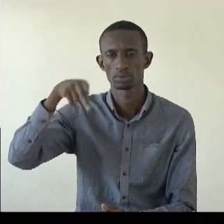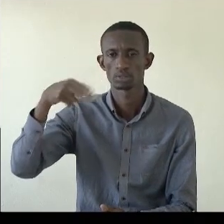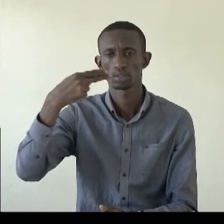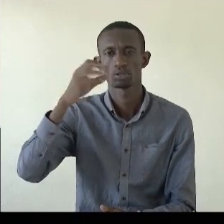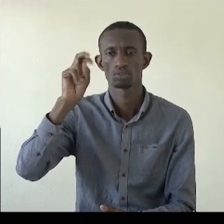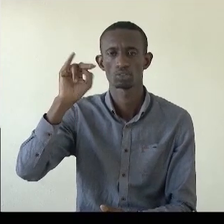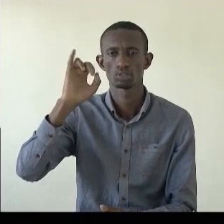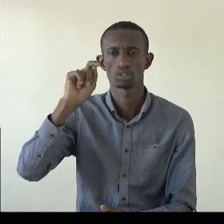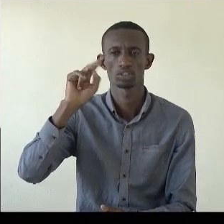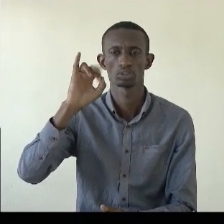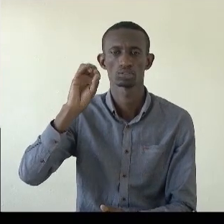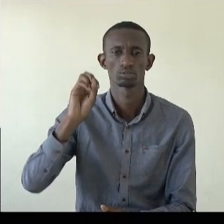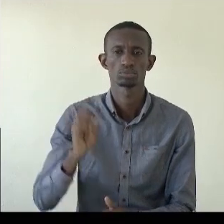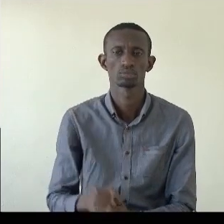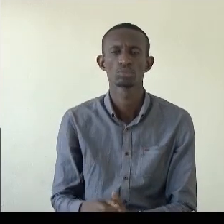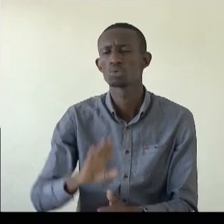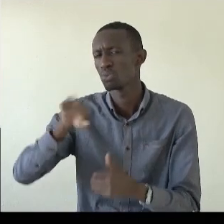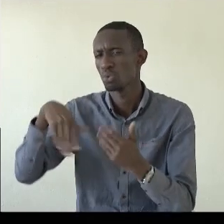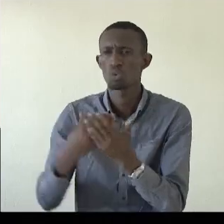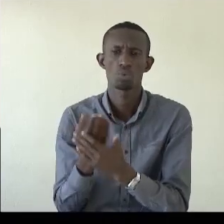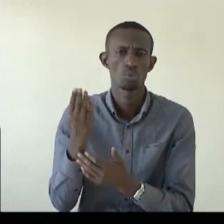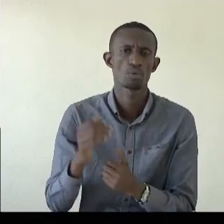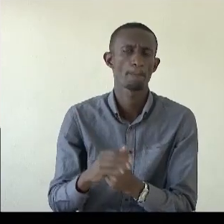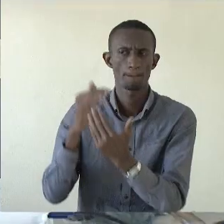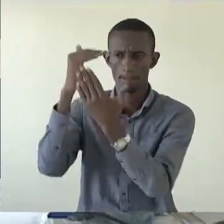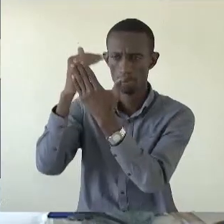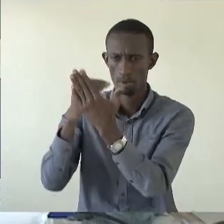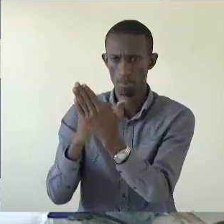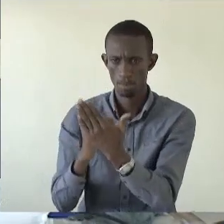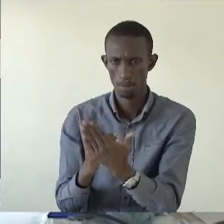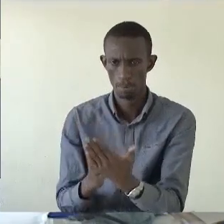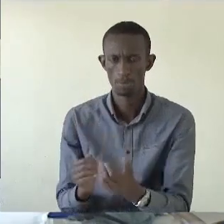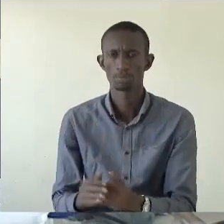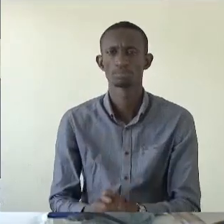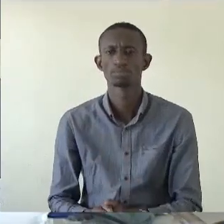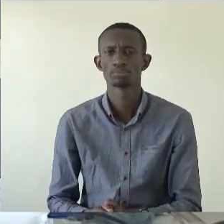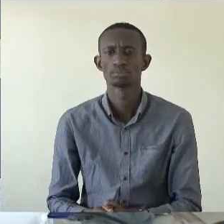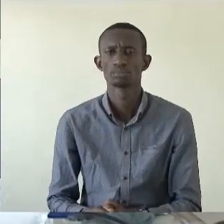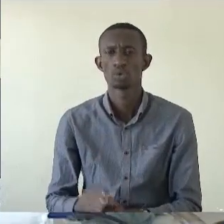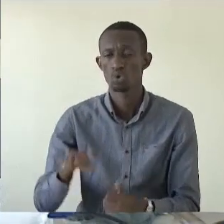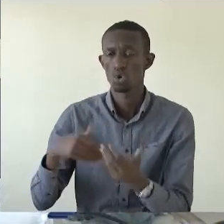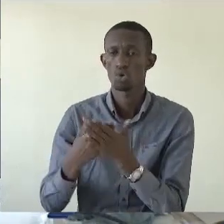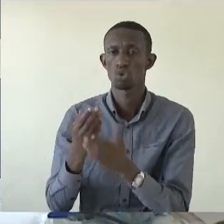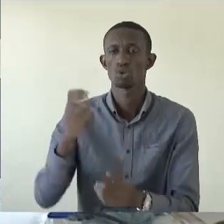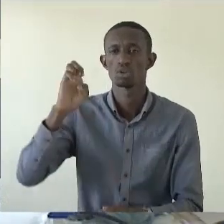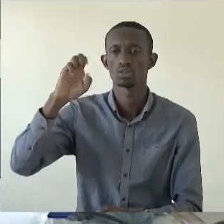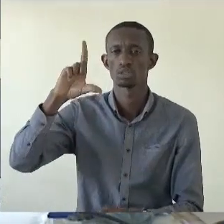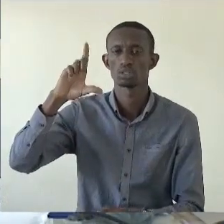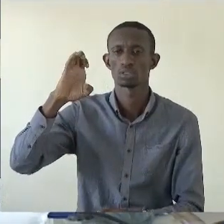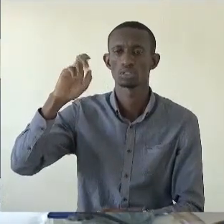So all these are categorized as electrophilic substitution